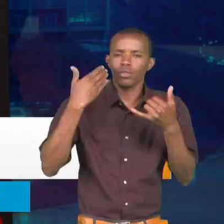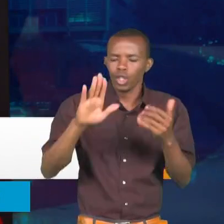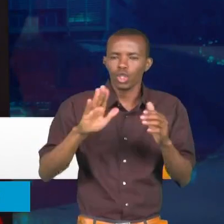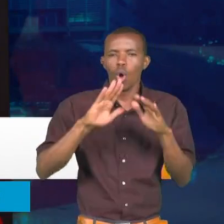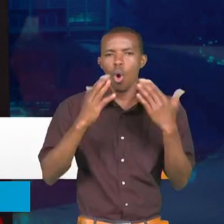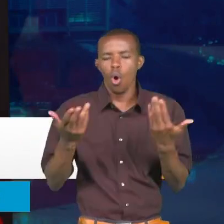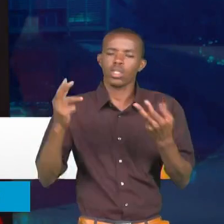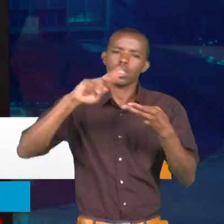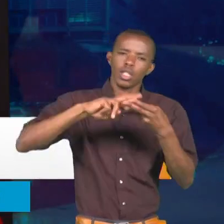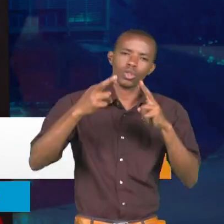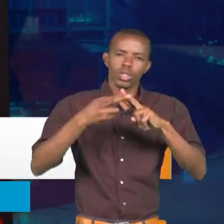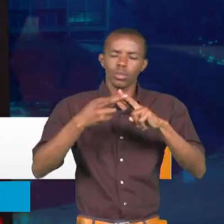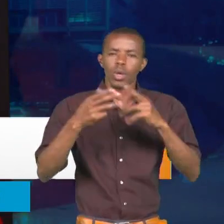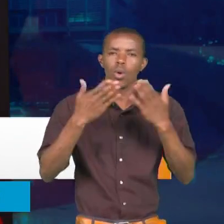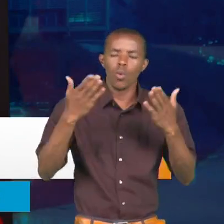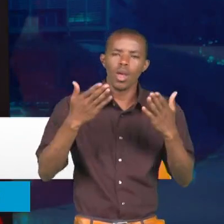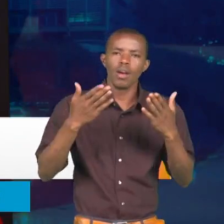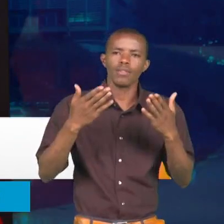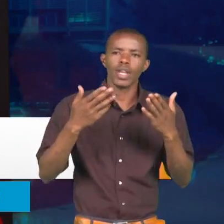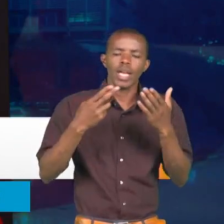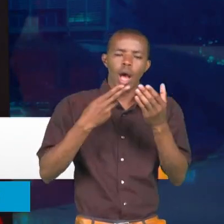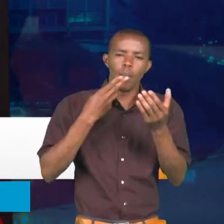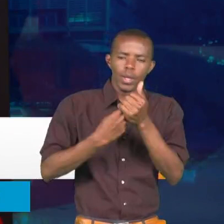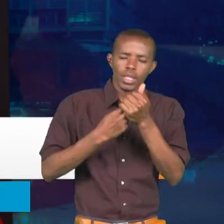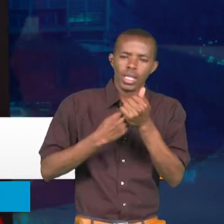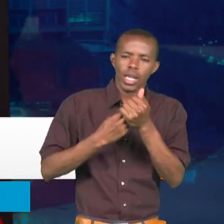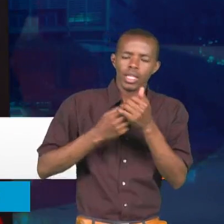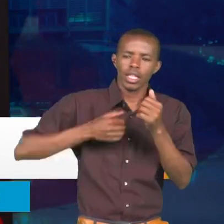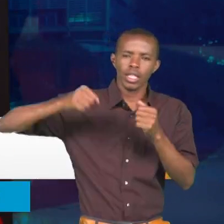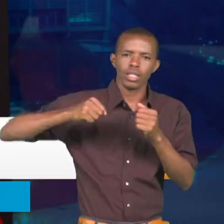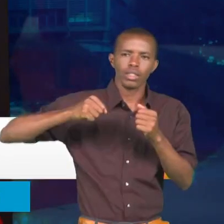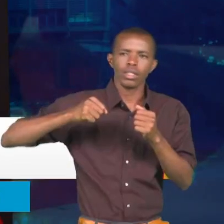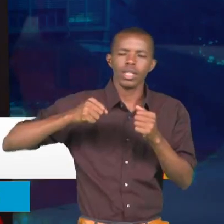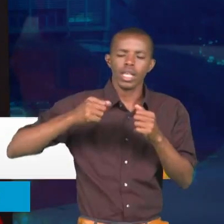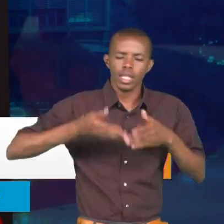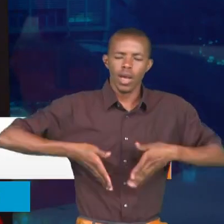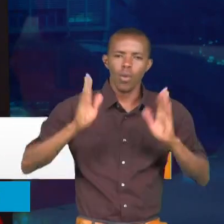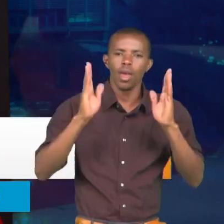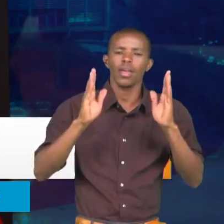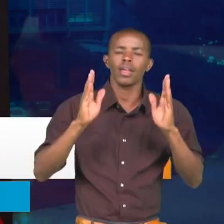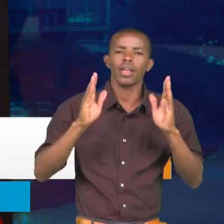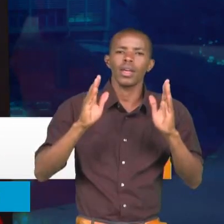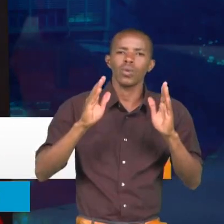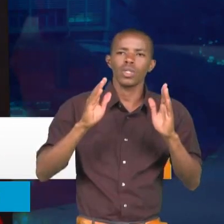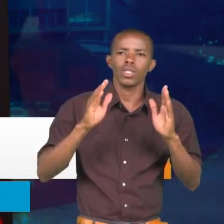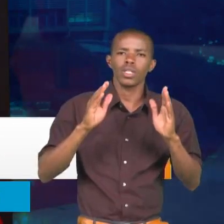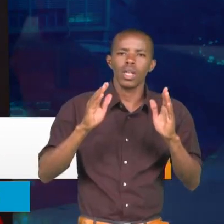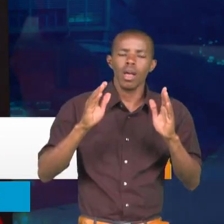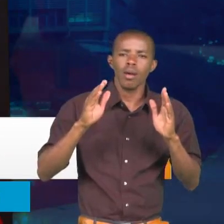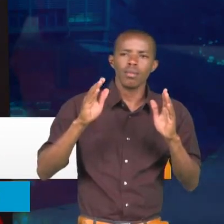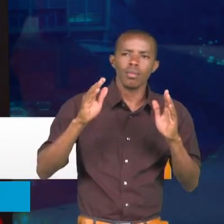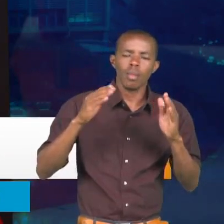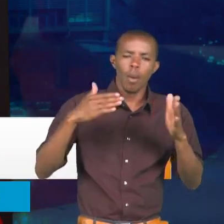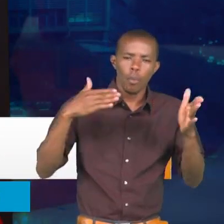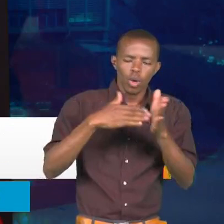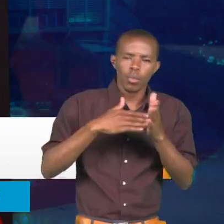relationships, and where we have intimate partner violence. So intimate partner violence is a form of violence that is perpetrated by a